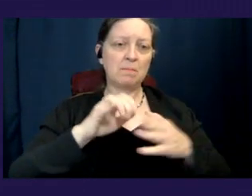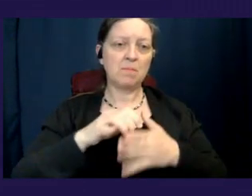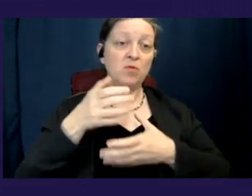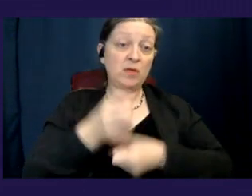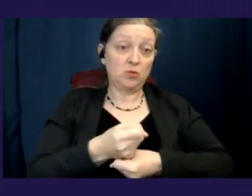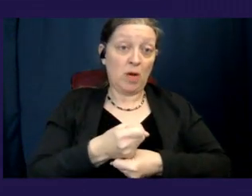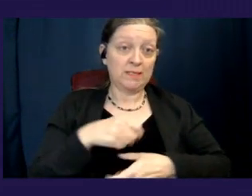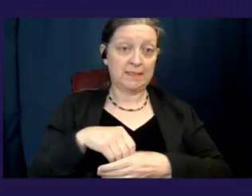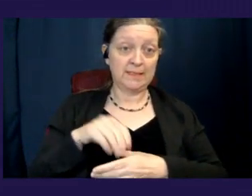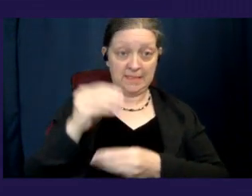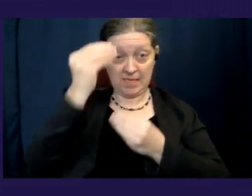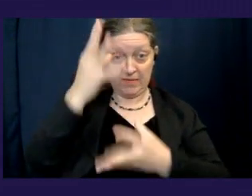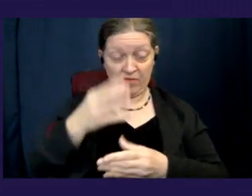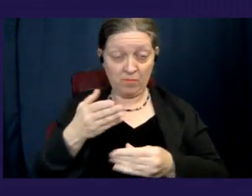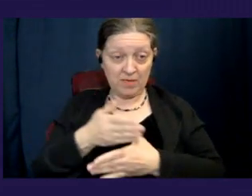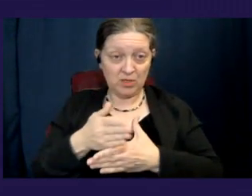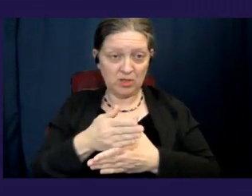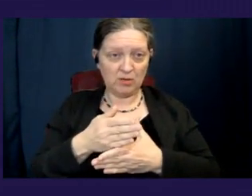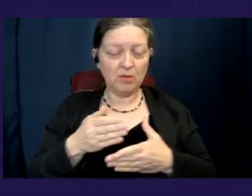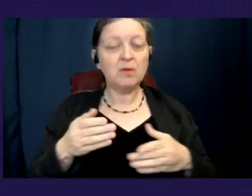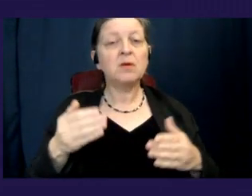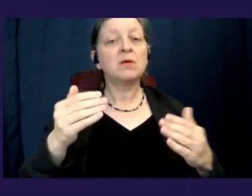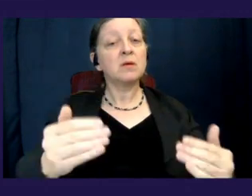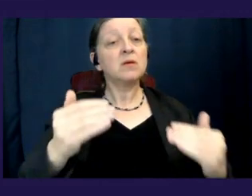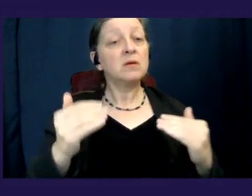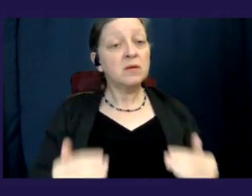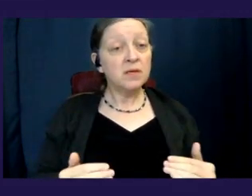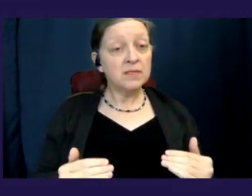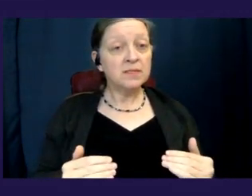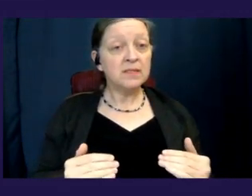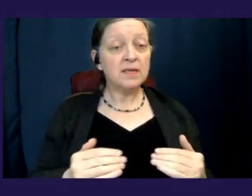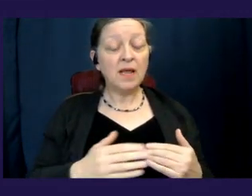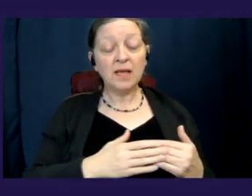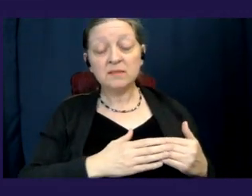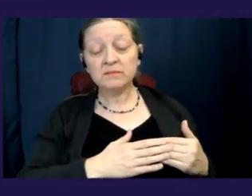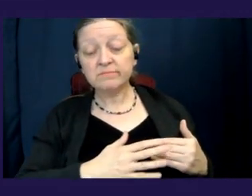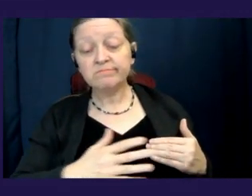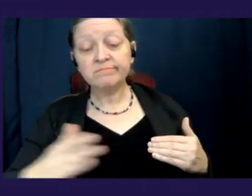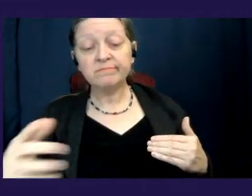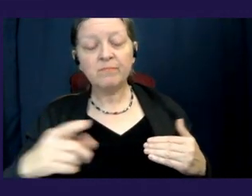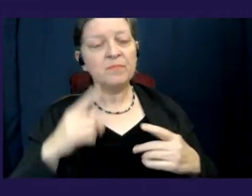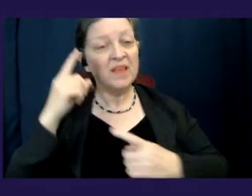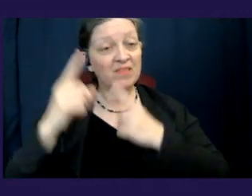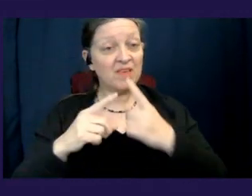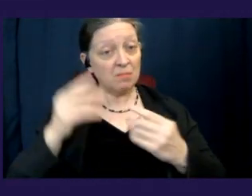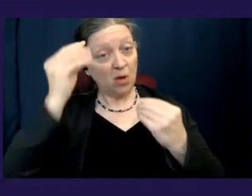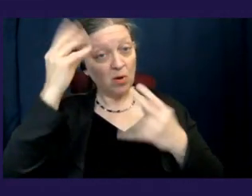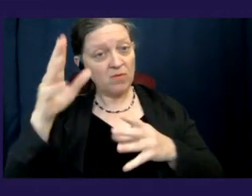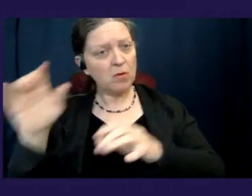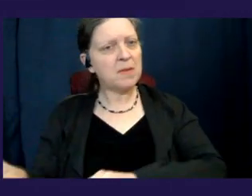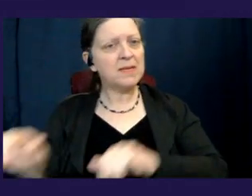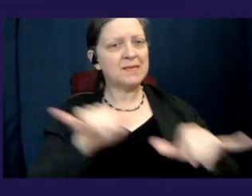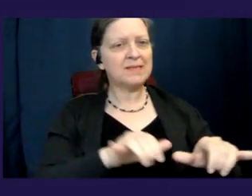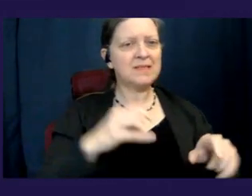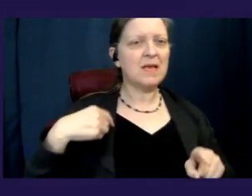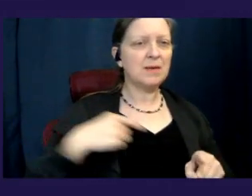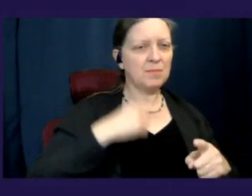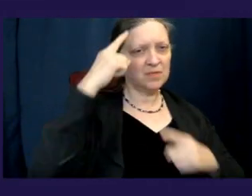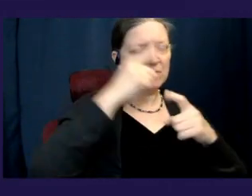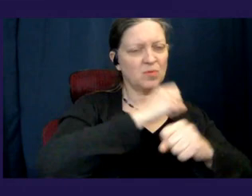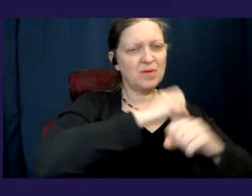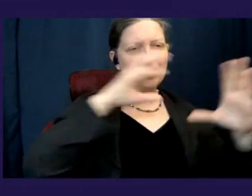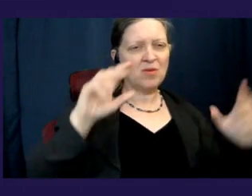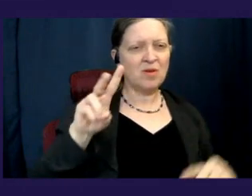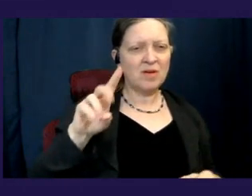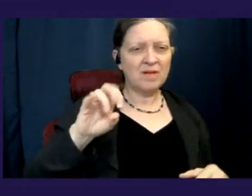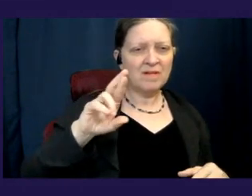As we move into this next phase, thinking about information, much like we think about a virus, I think is going to be incredibly important. And that's why it's great to have Kate and team and so